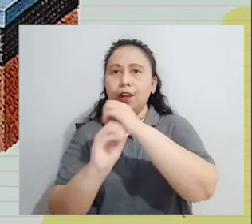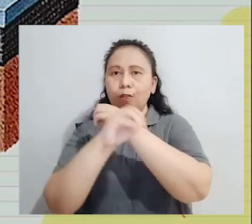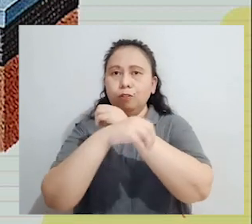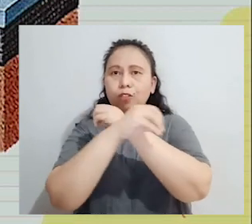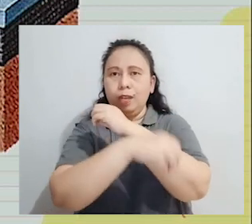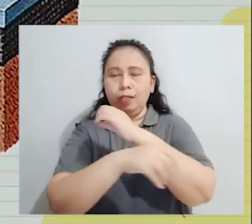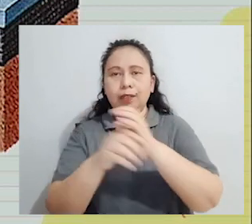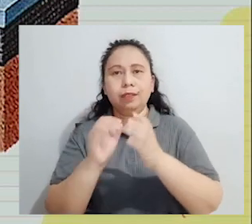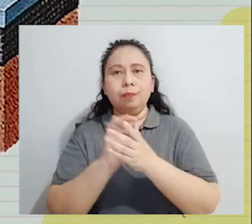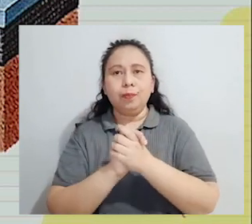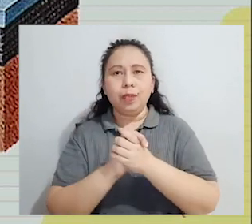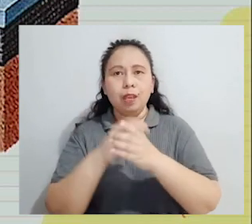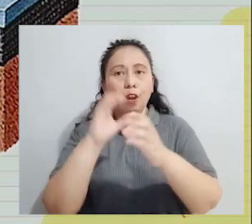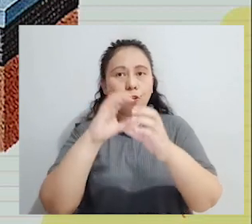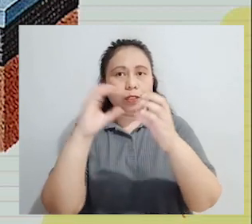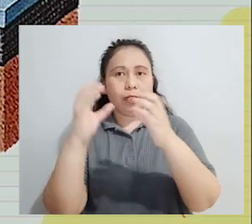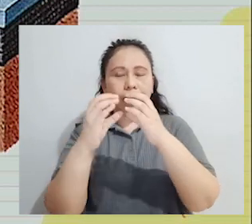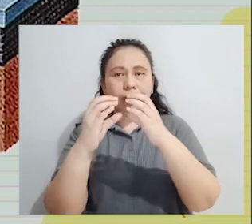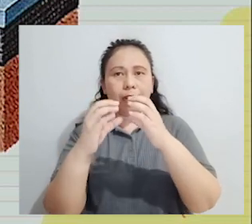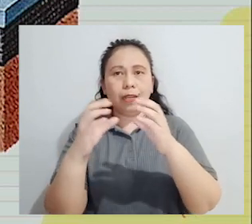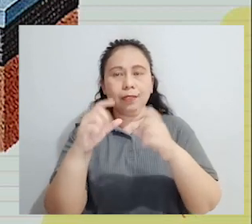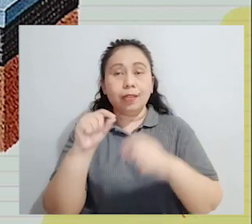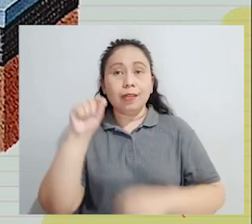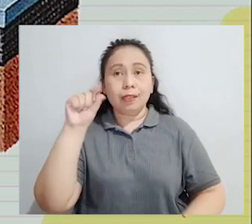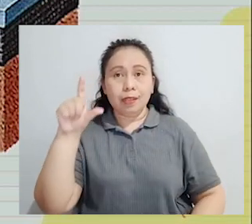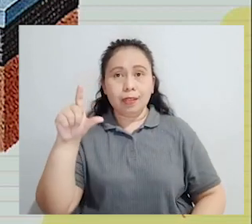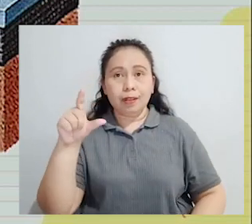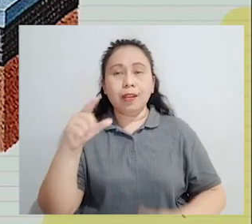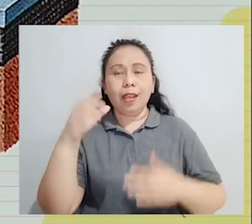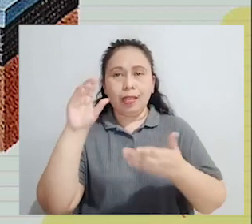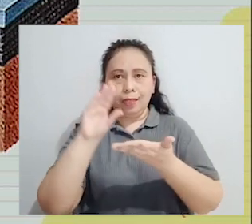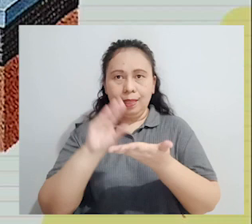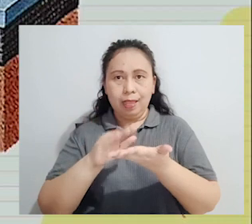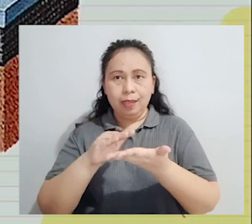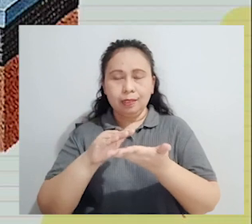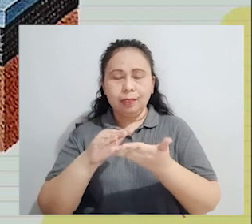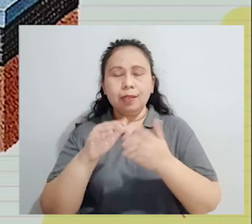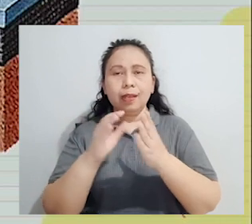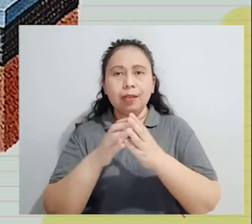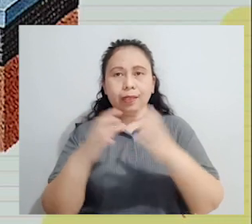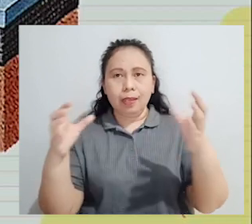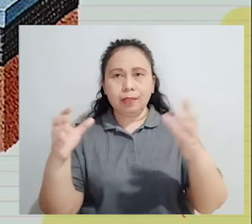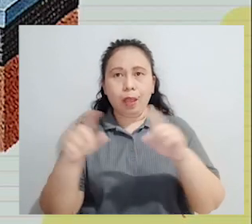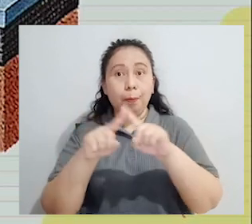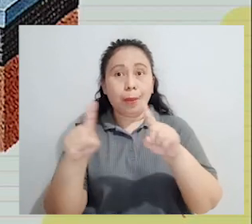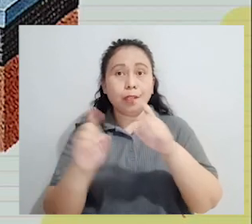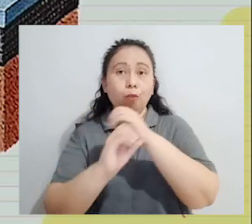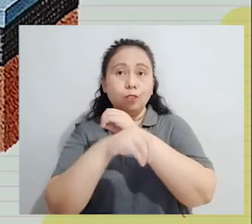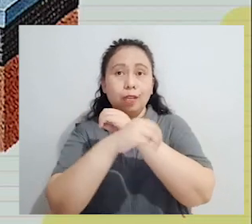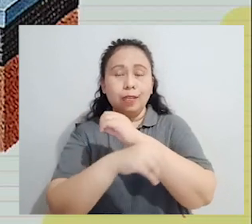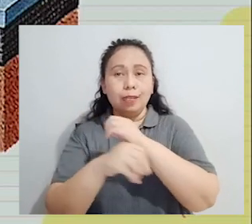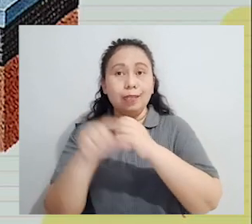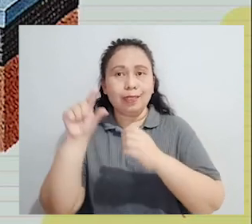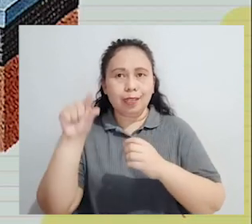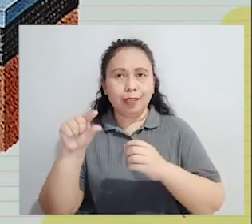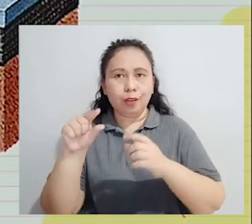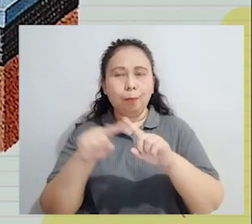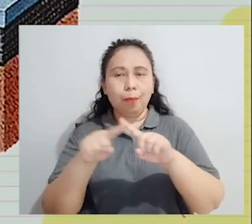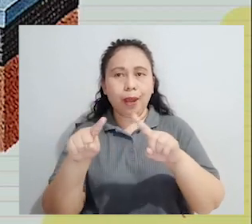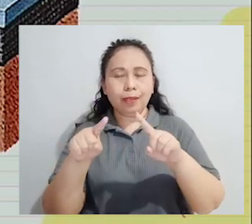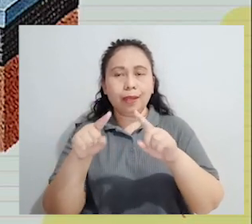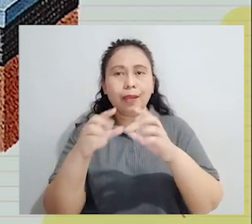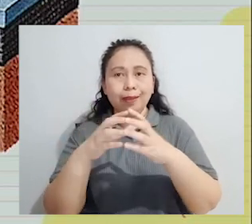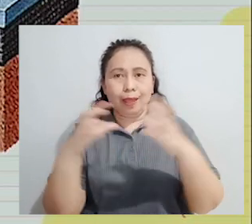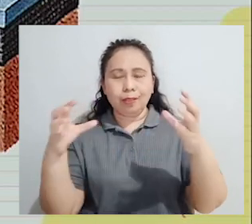Continental plate is thicker and less dense, and oceanic plate is thinner but denser.